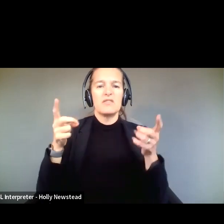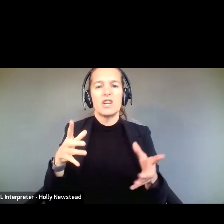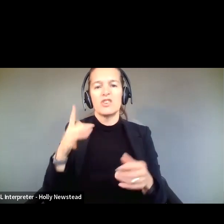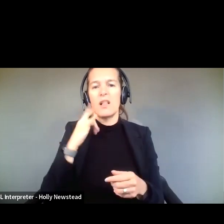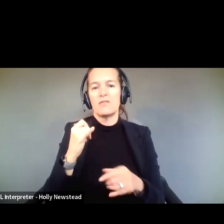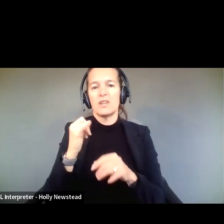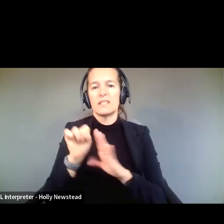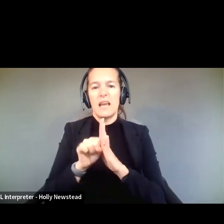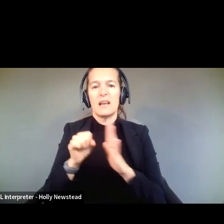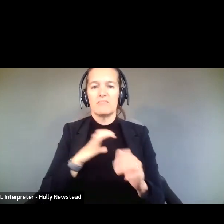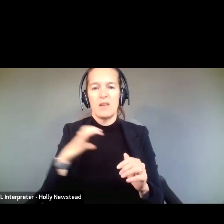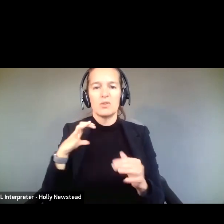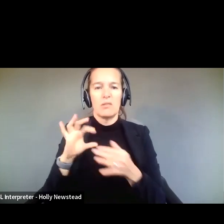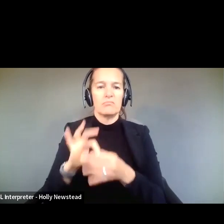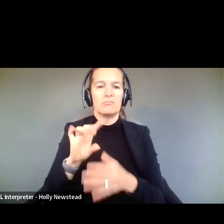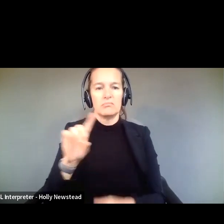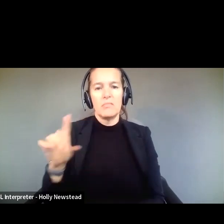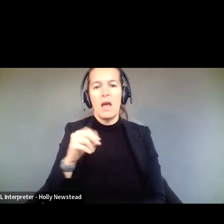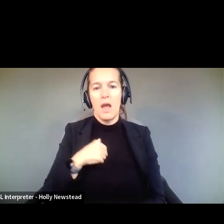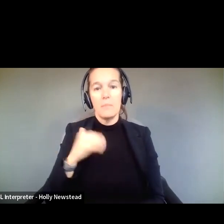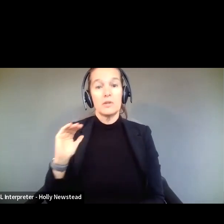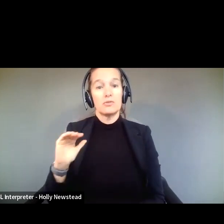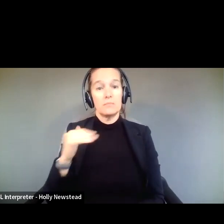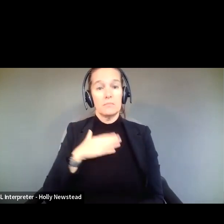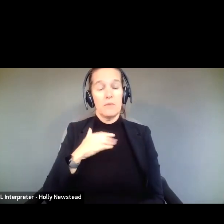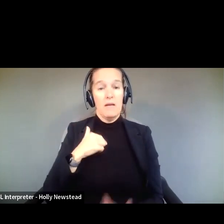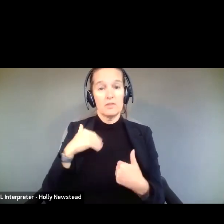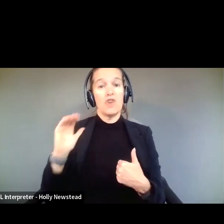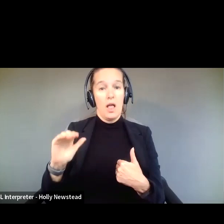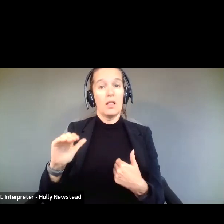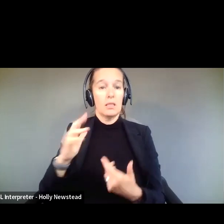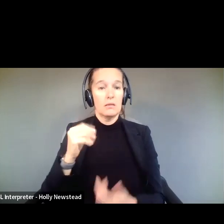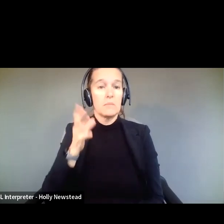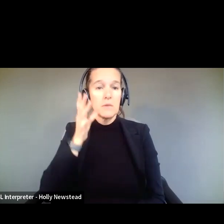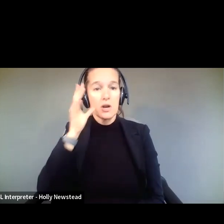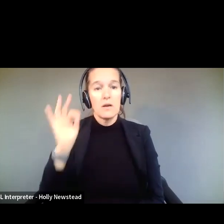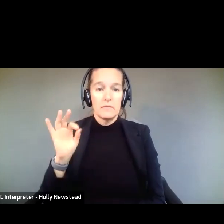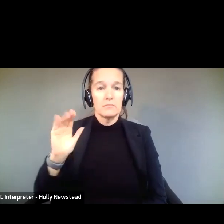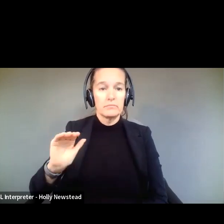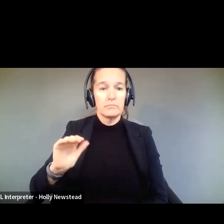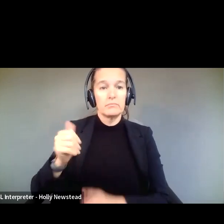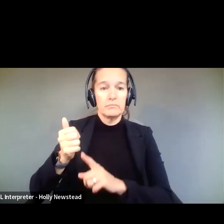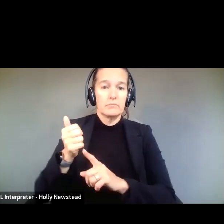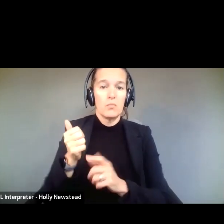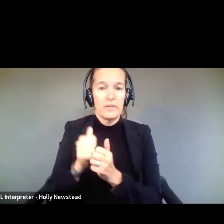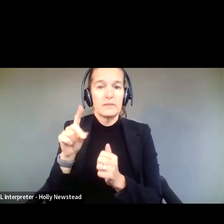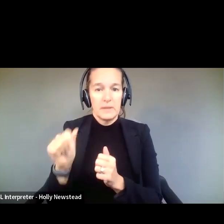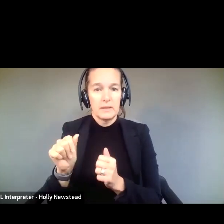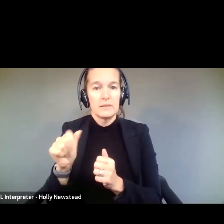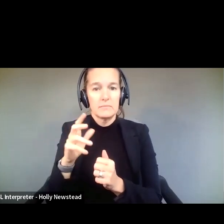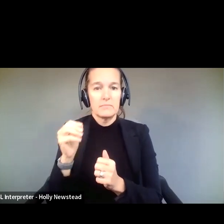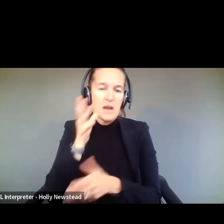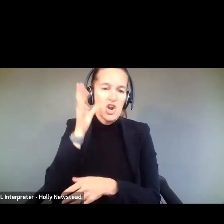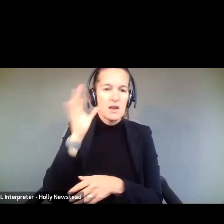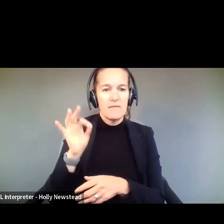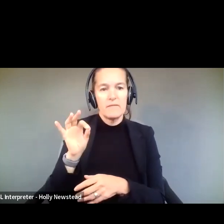of parents with developmental and other disabilities, a person with disabilities myself, and the parent of a child with disabilities.